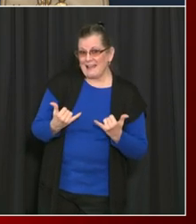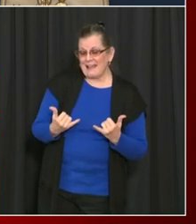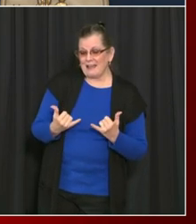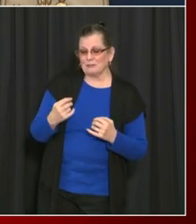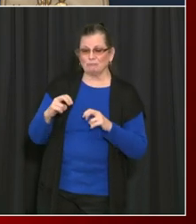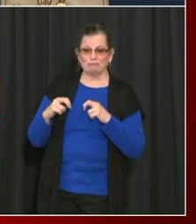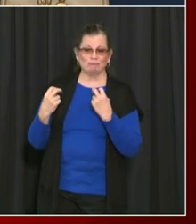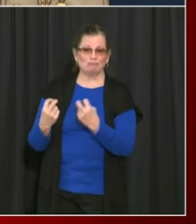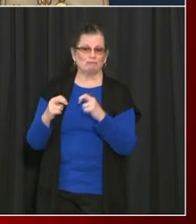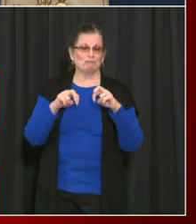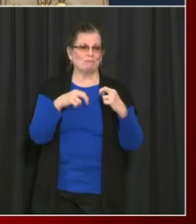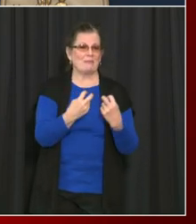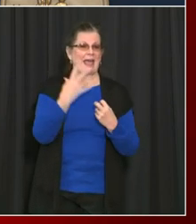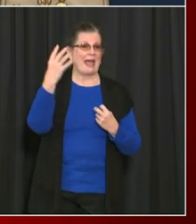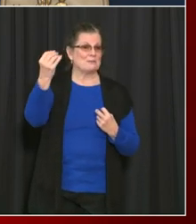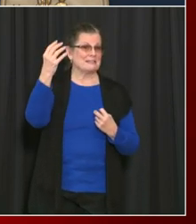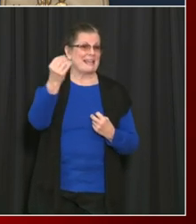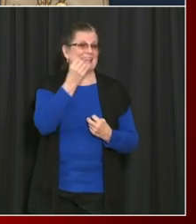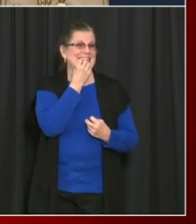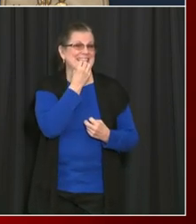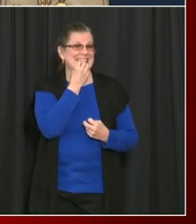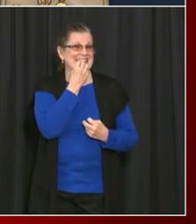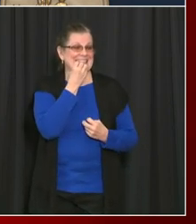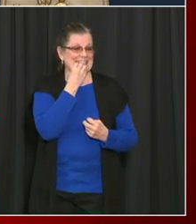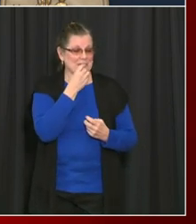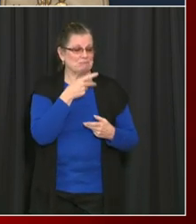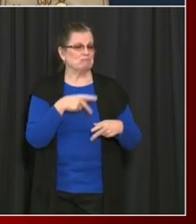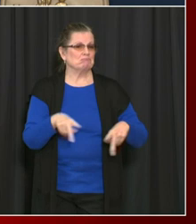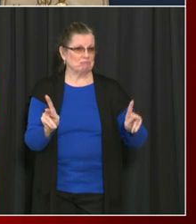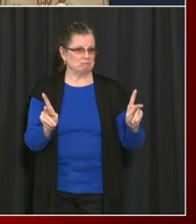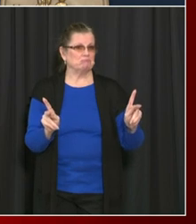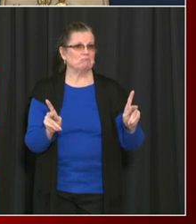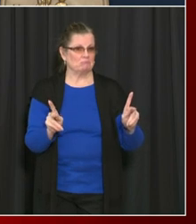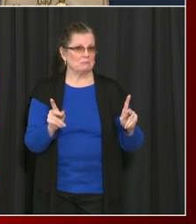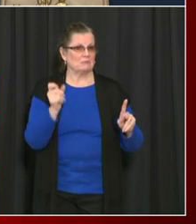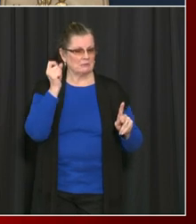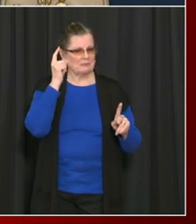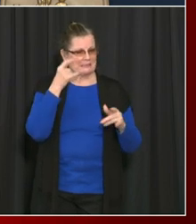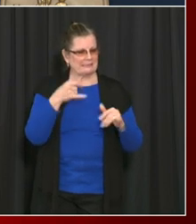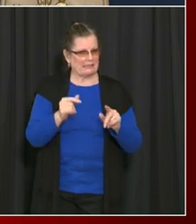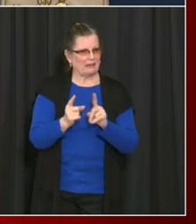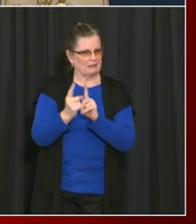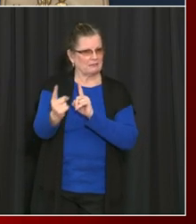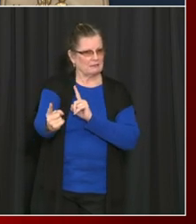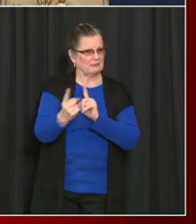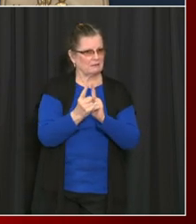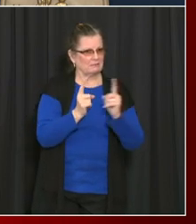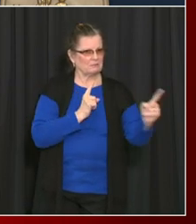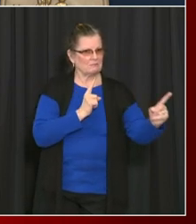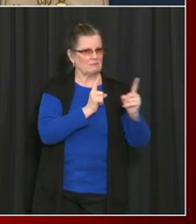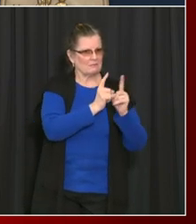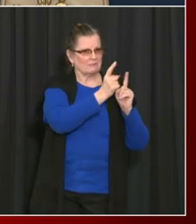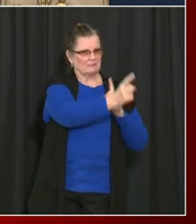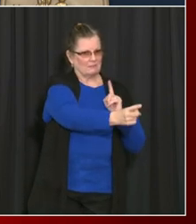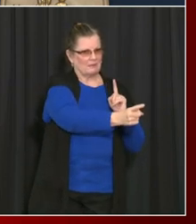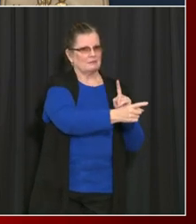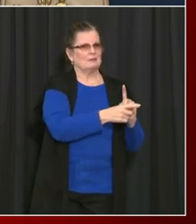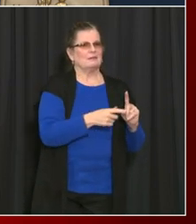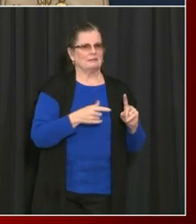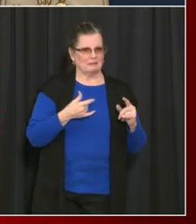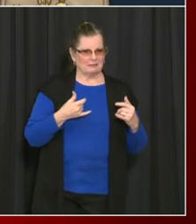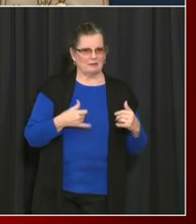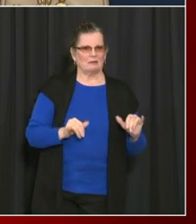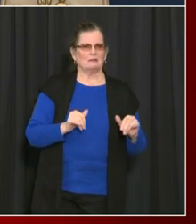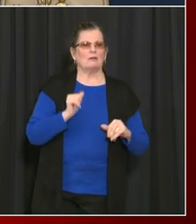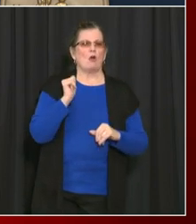diners may be seated outside, and customers must place their orders and be served while seated. All